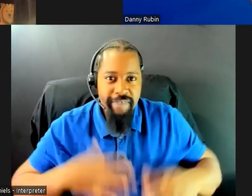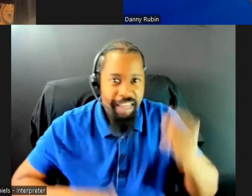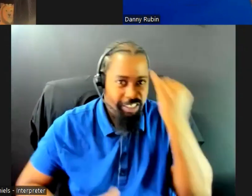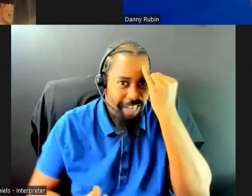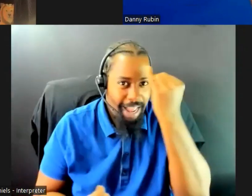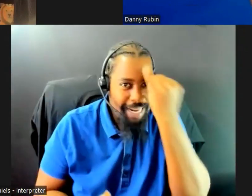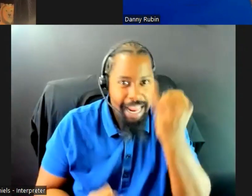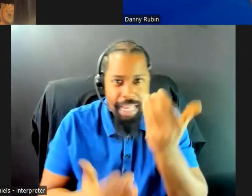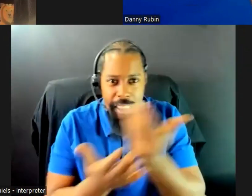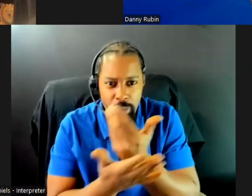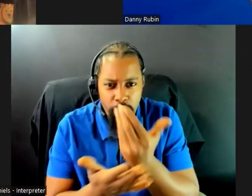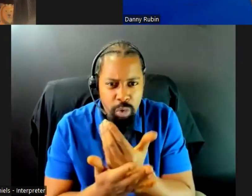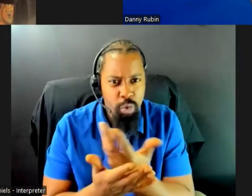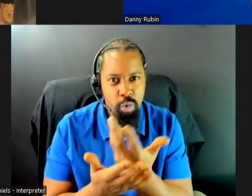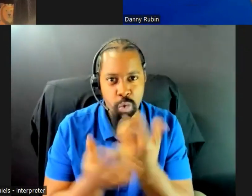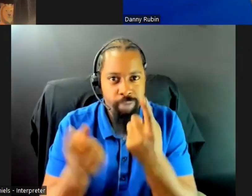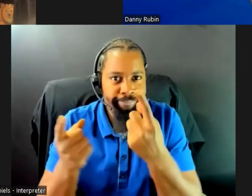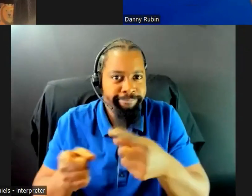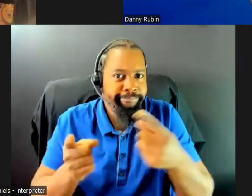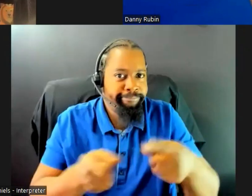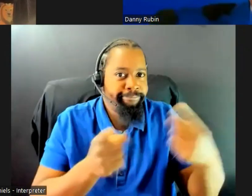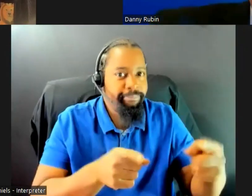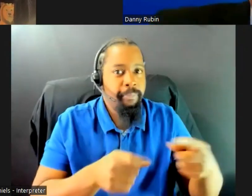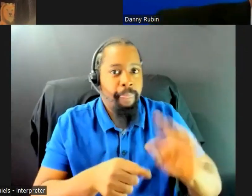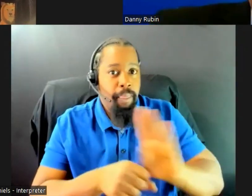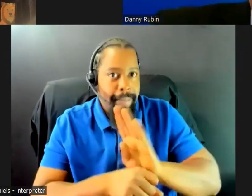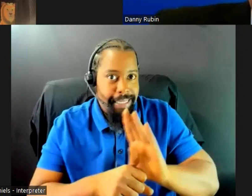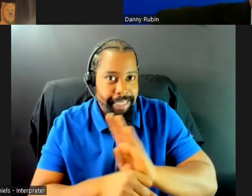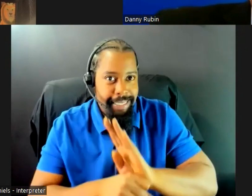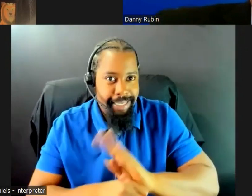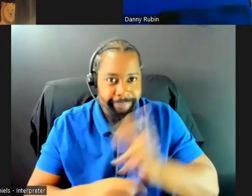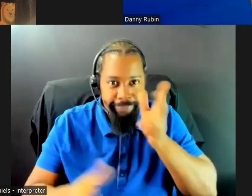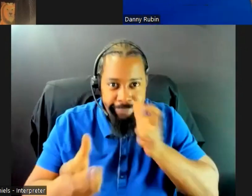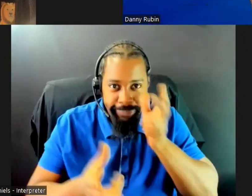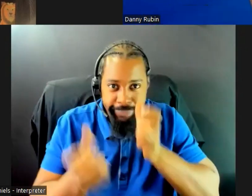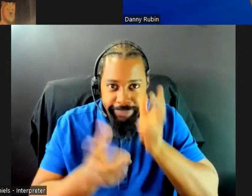what's new in the industry. But apart from that, we have our